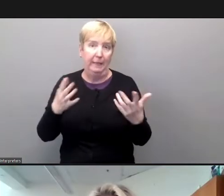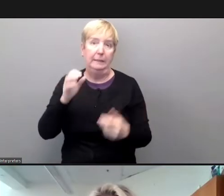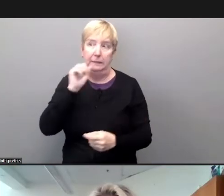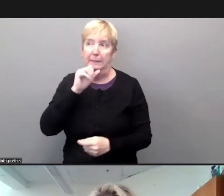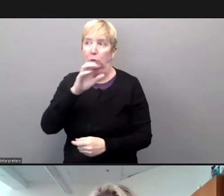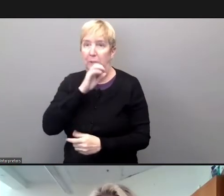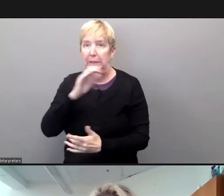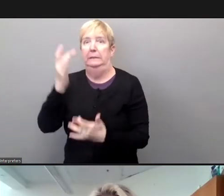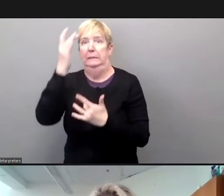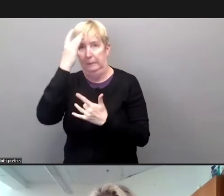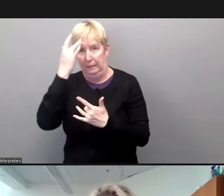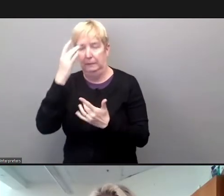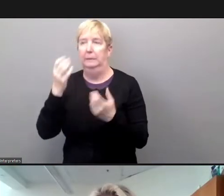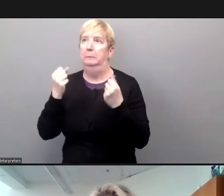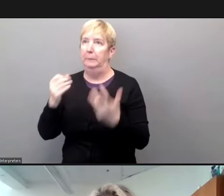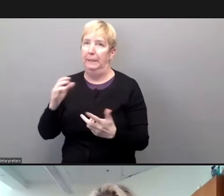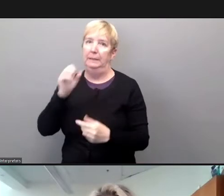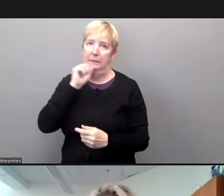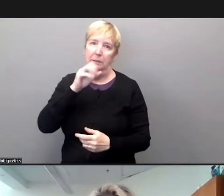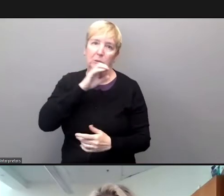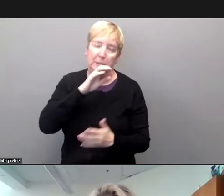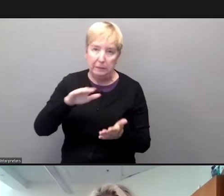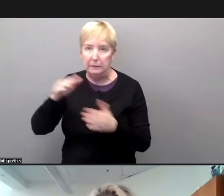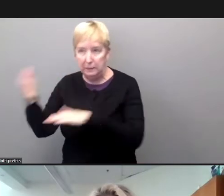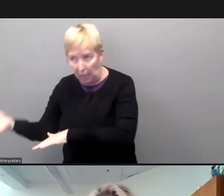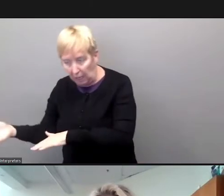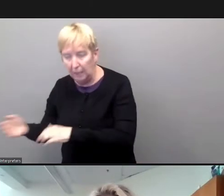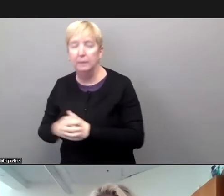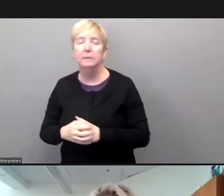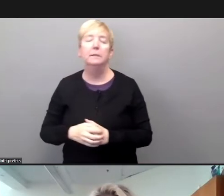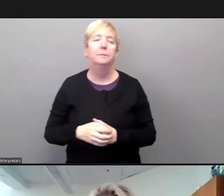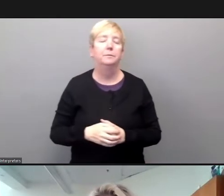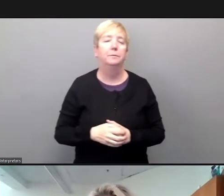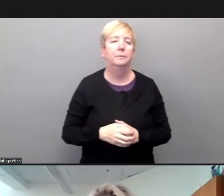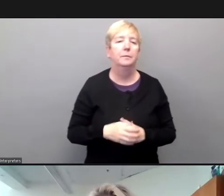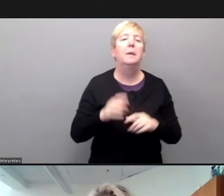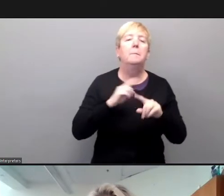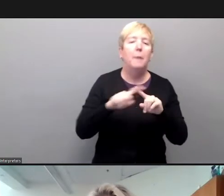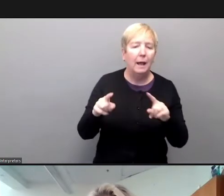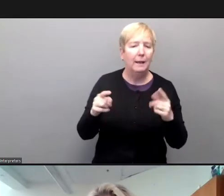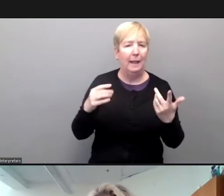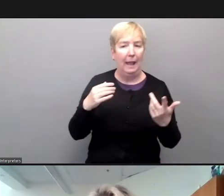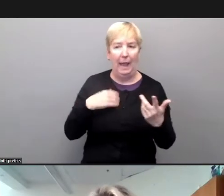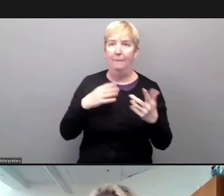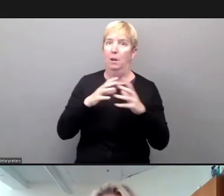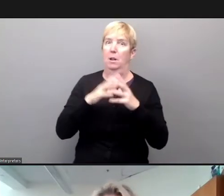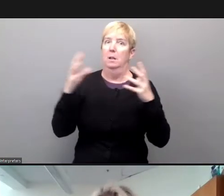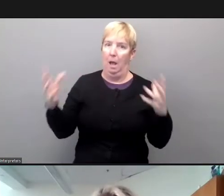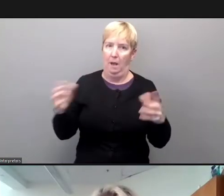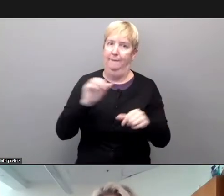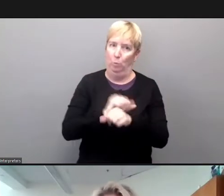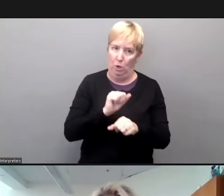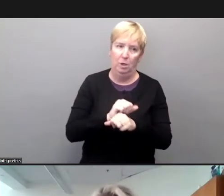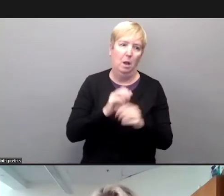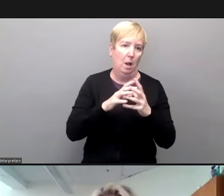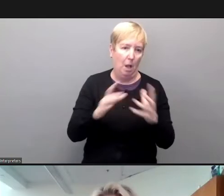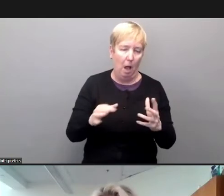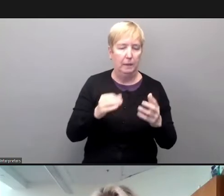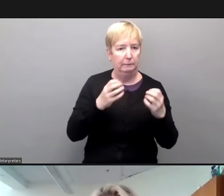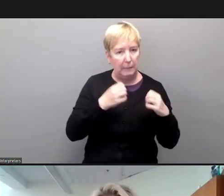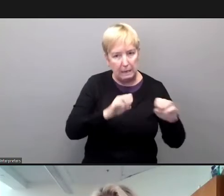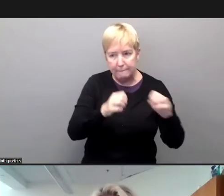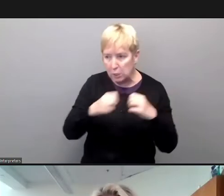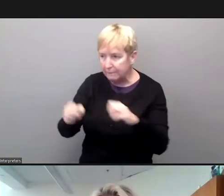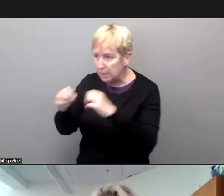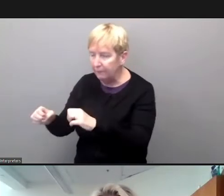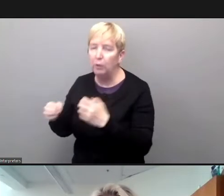particularly the very old. So, but there are a lot of efforts going on, and I think Katrina can fill you in on what